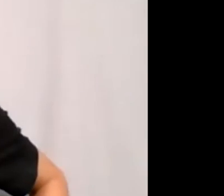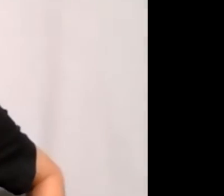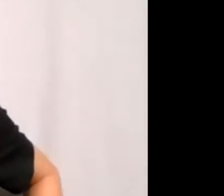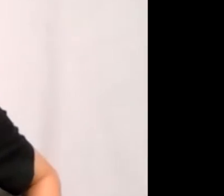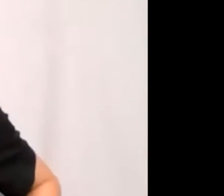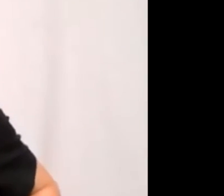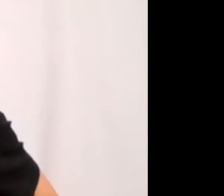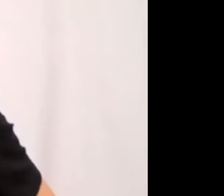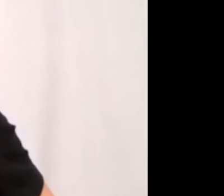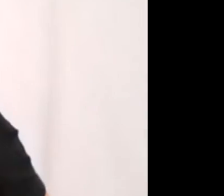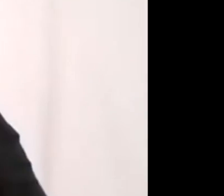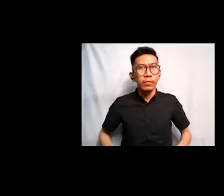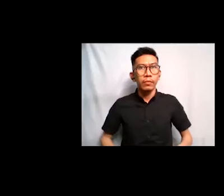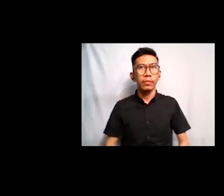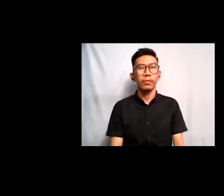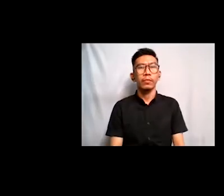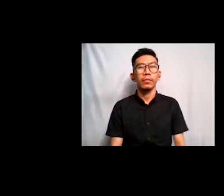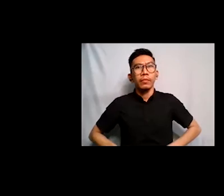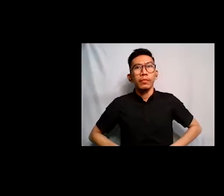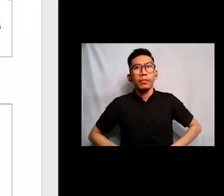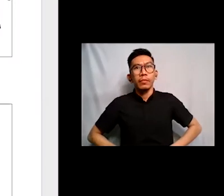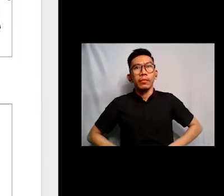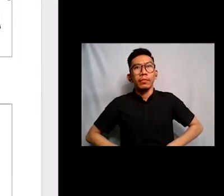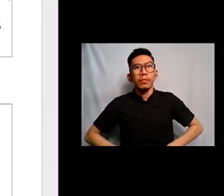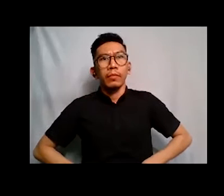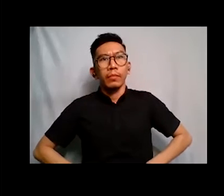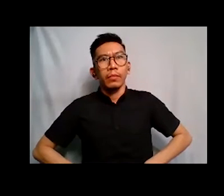on the screen. okay.